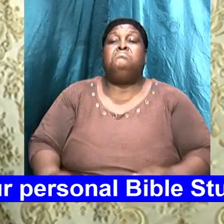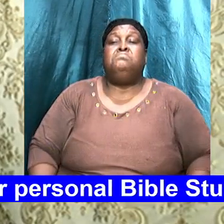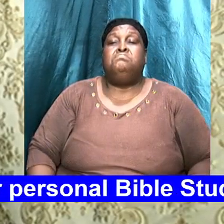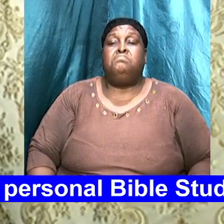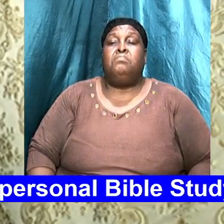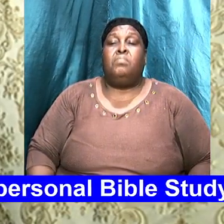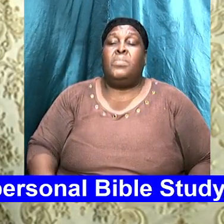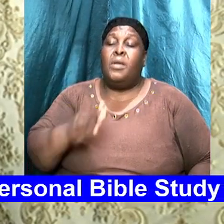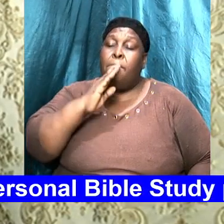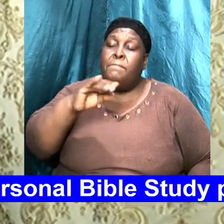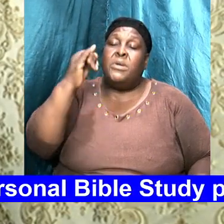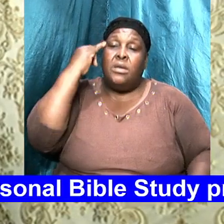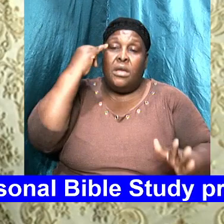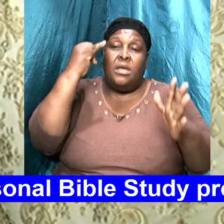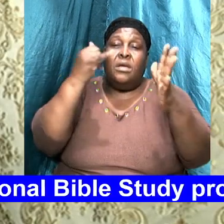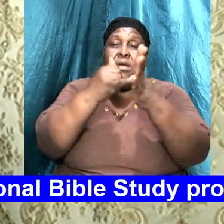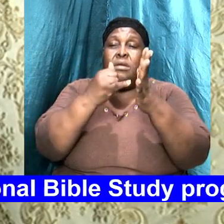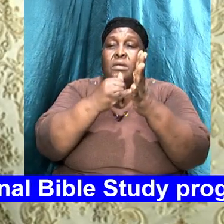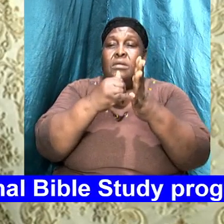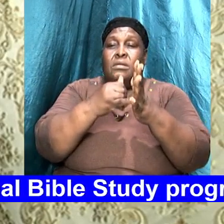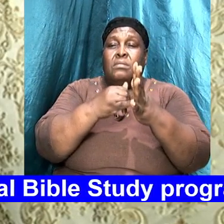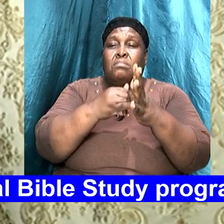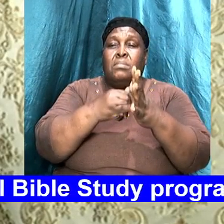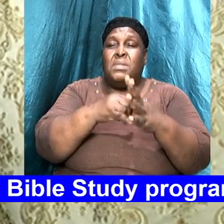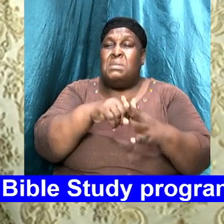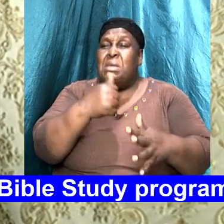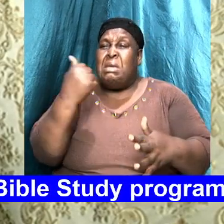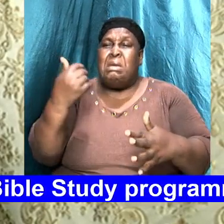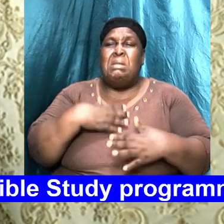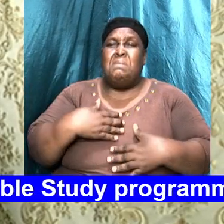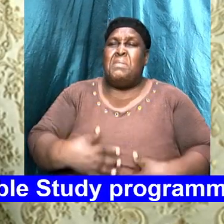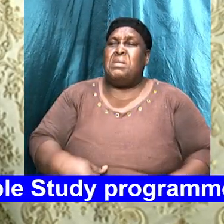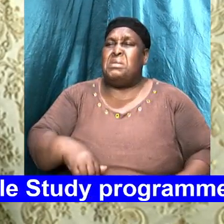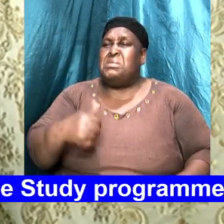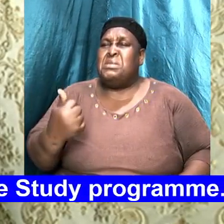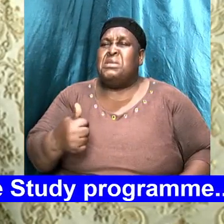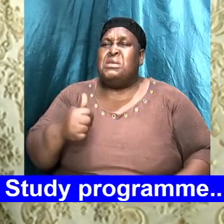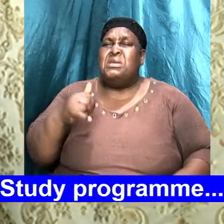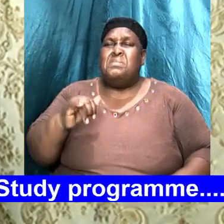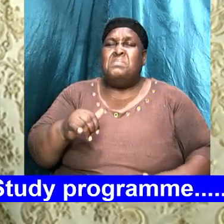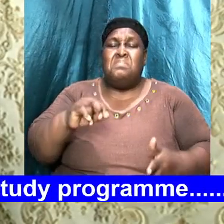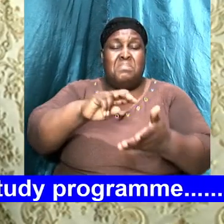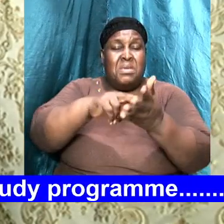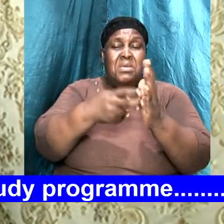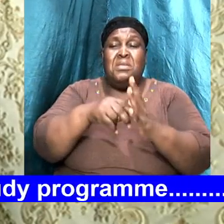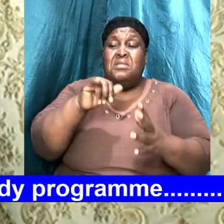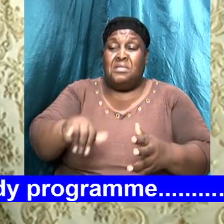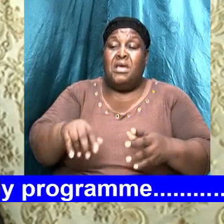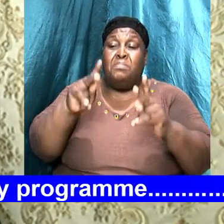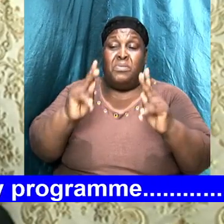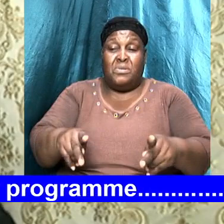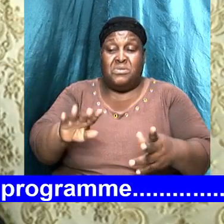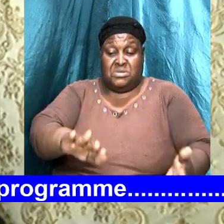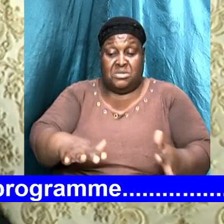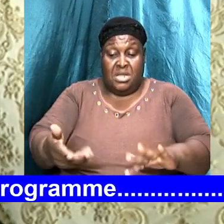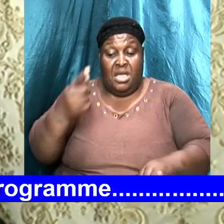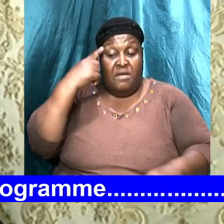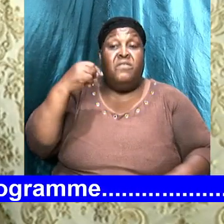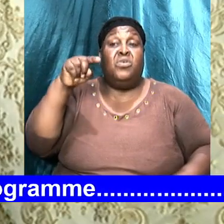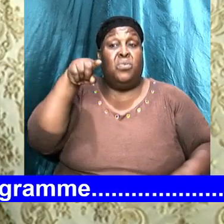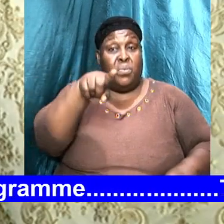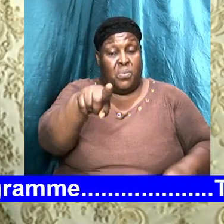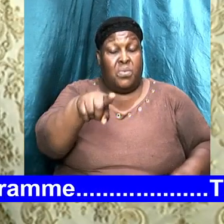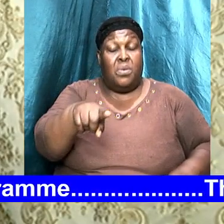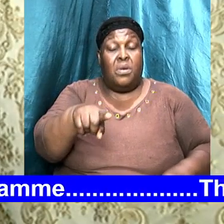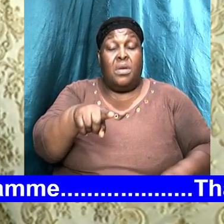being identified with anybody else means it is that person that dies for you. But because Jesus